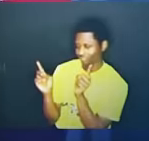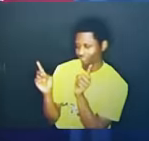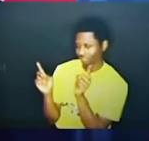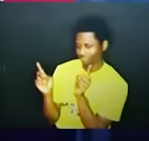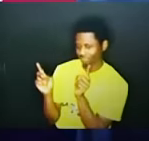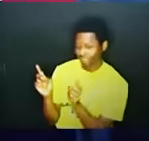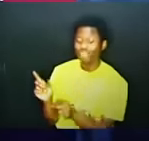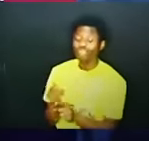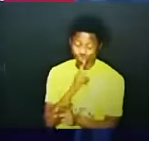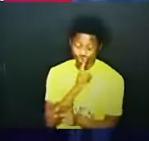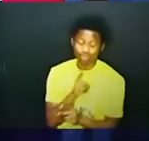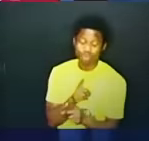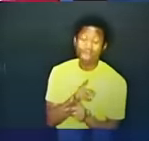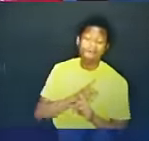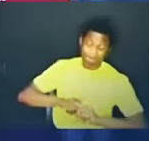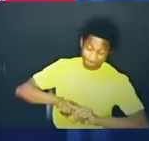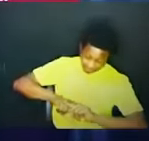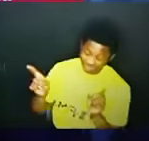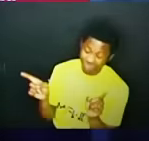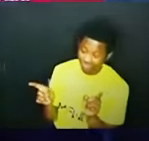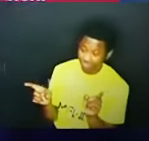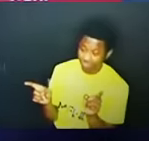that notwithstanding. A